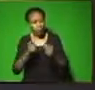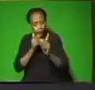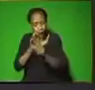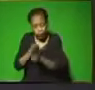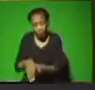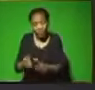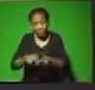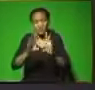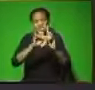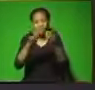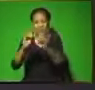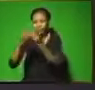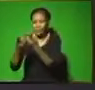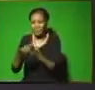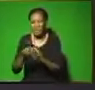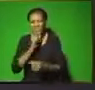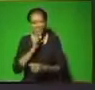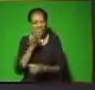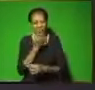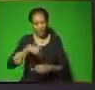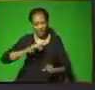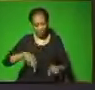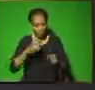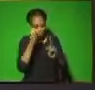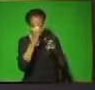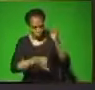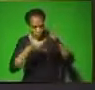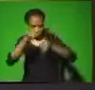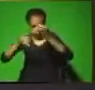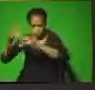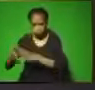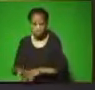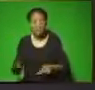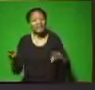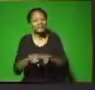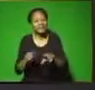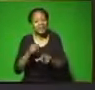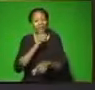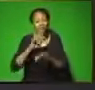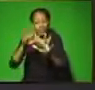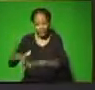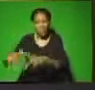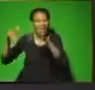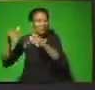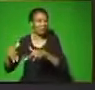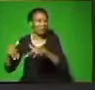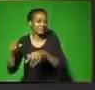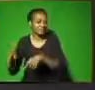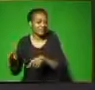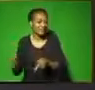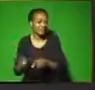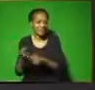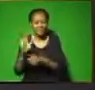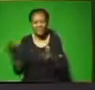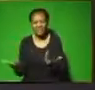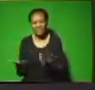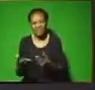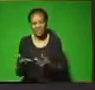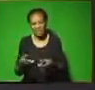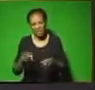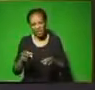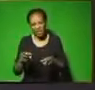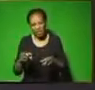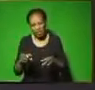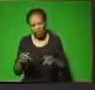departments without scrutiny, in a process of prioritizing the executive and using parliament as a mere rubber stamp. We have scored